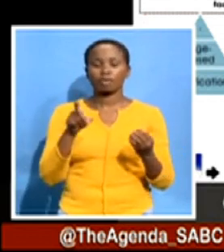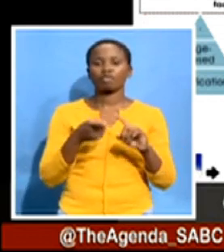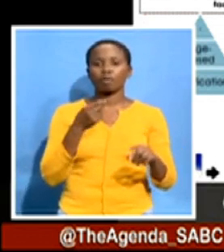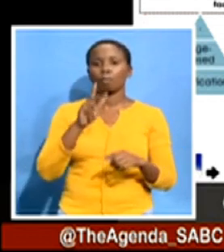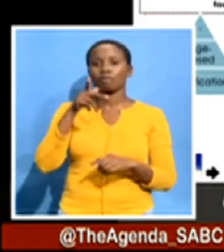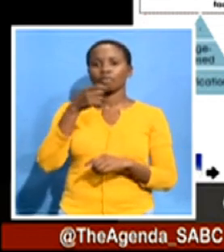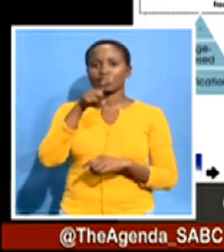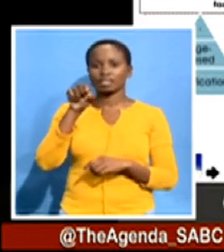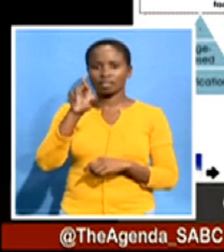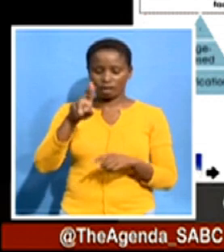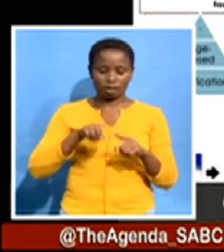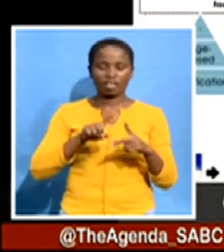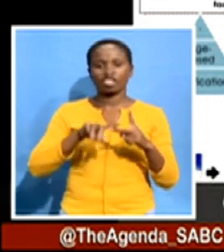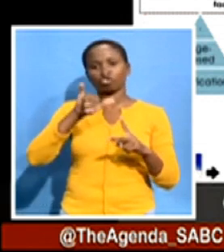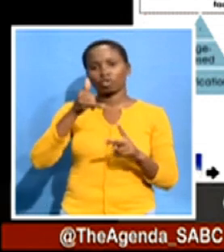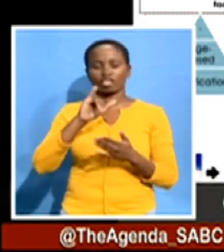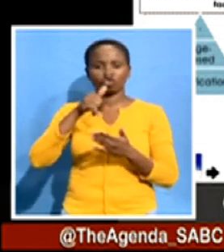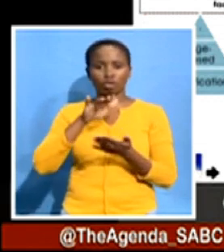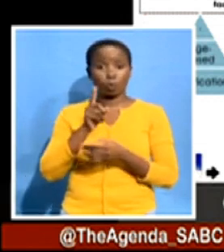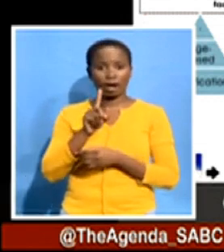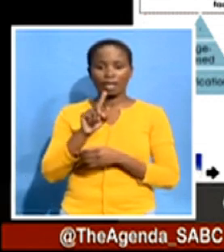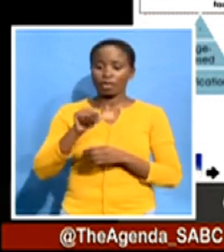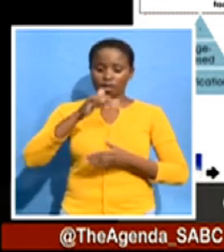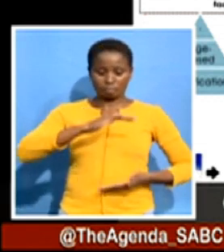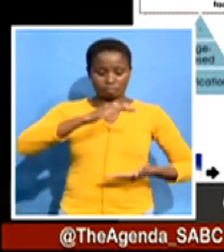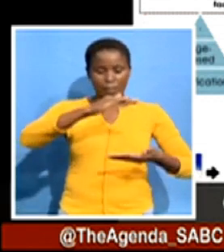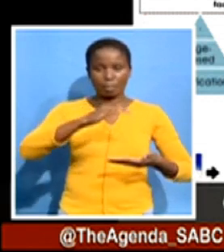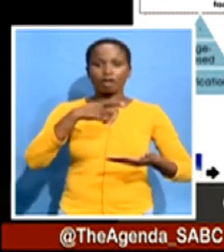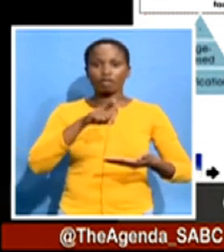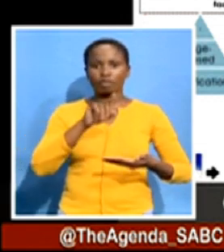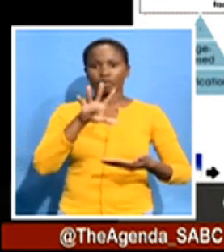band of people for phase 2 that will be immunized is people over the age of